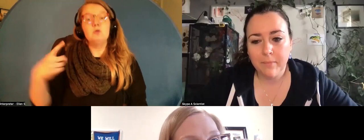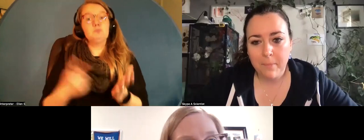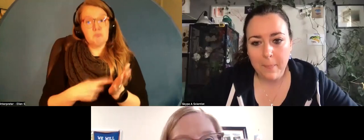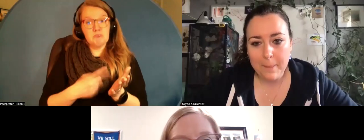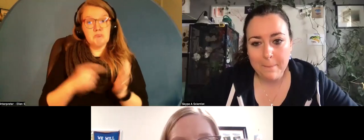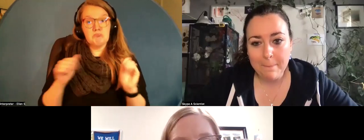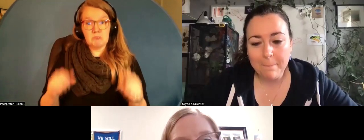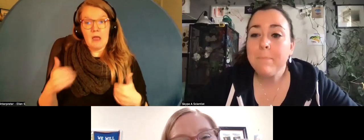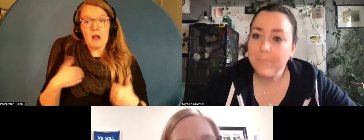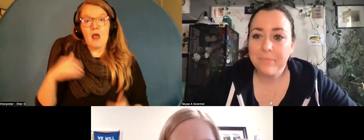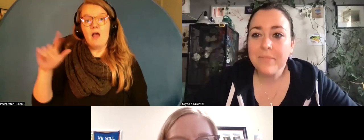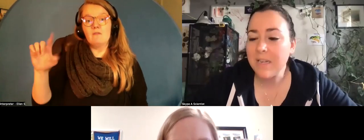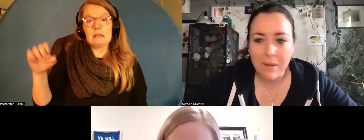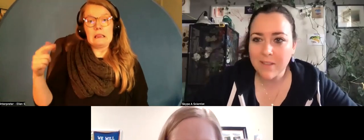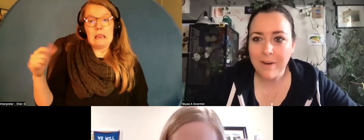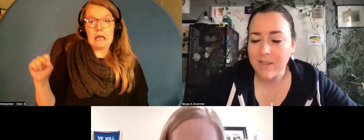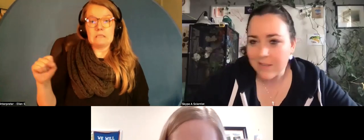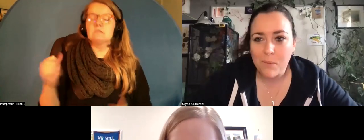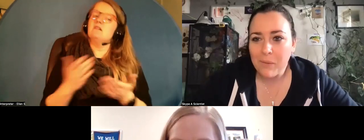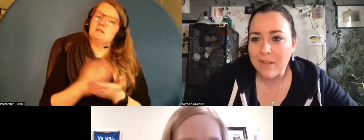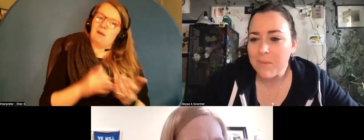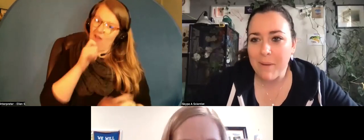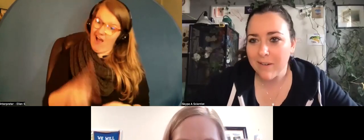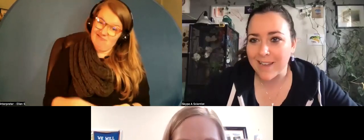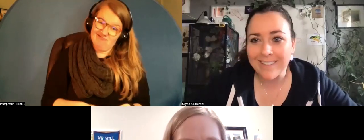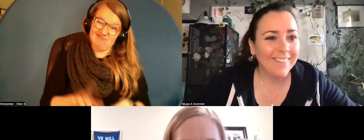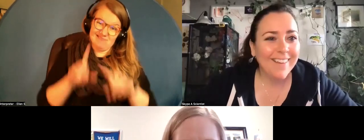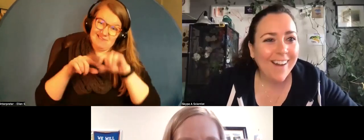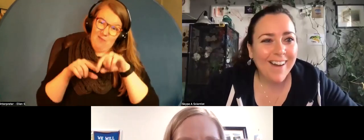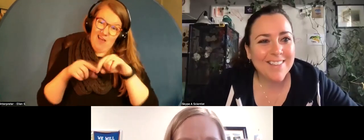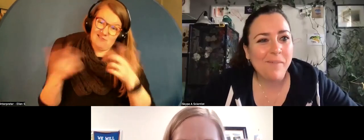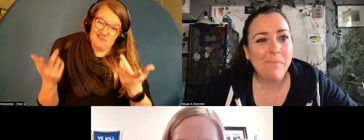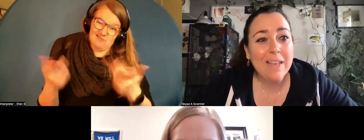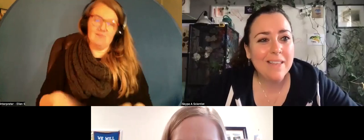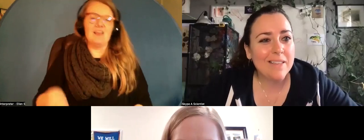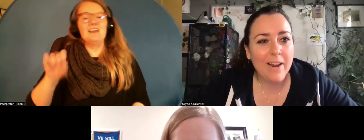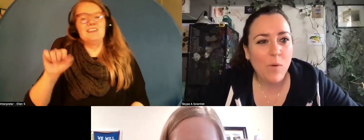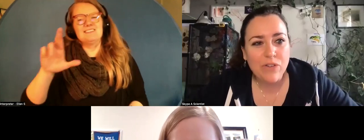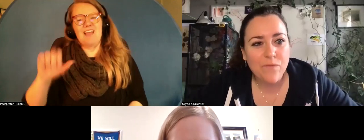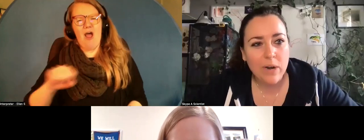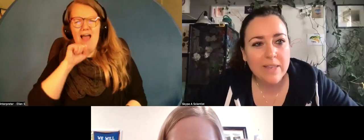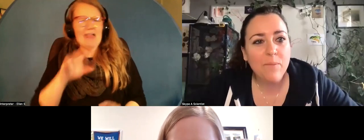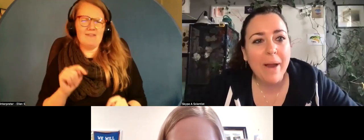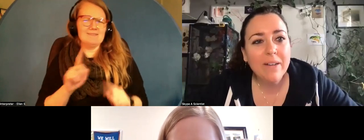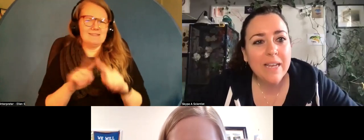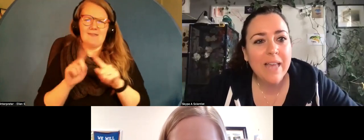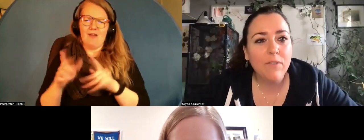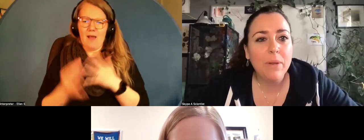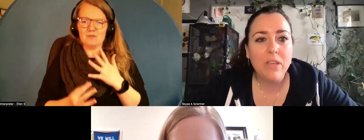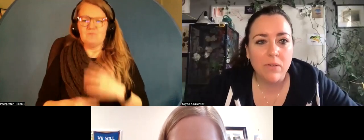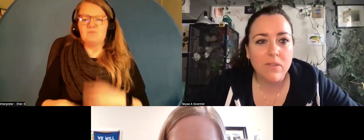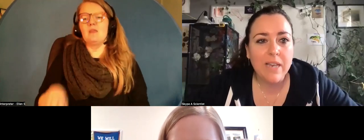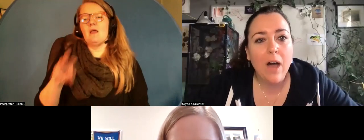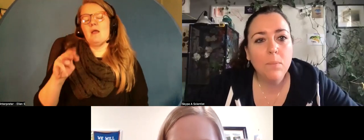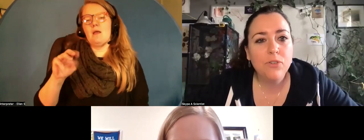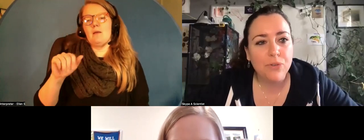other parasites, no. Depends on the parasite. So many ways to be a parasite. Yeah. Awesome. Maisie's got a question for us. Have parasites ever